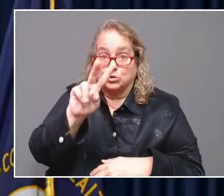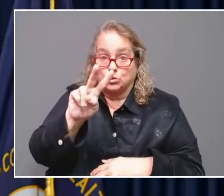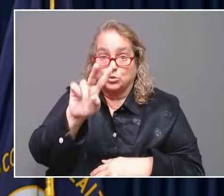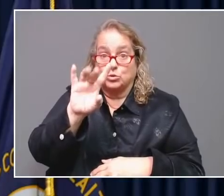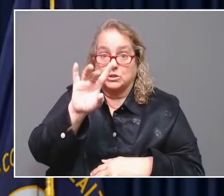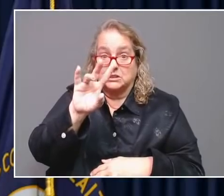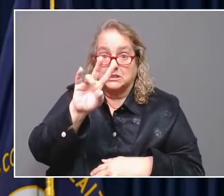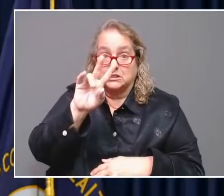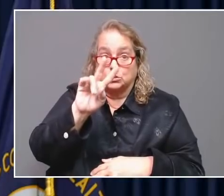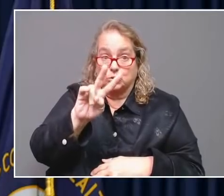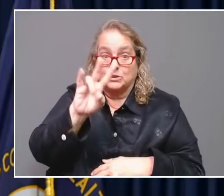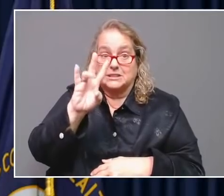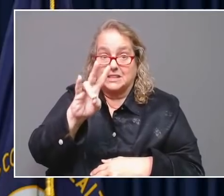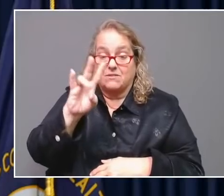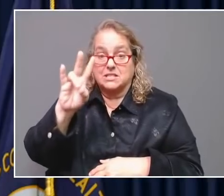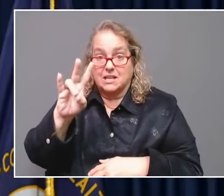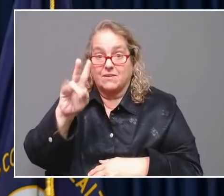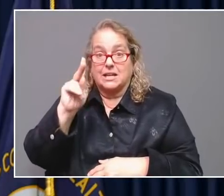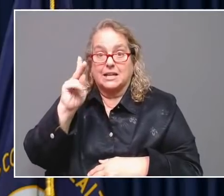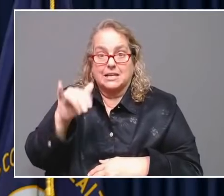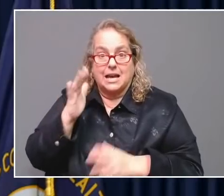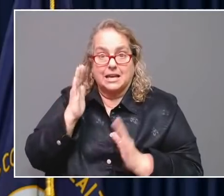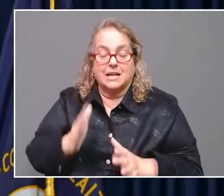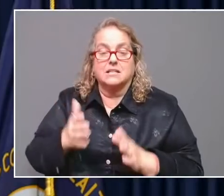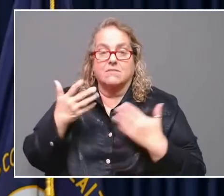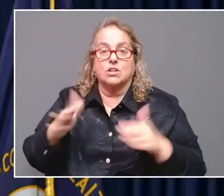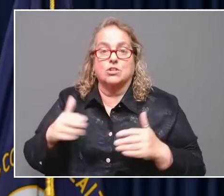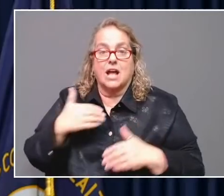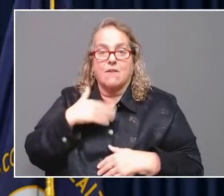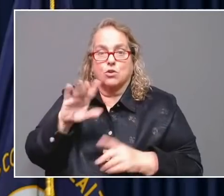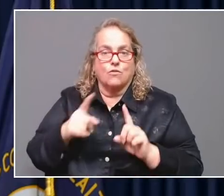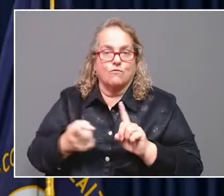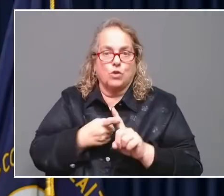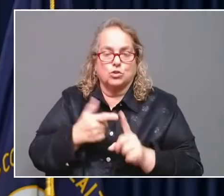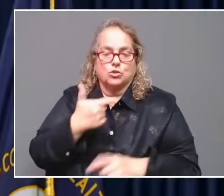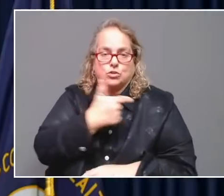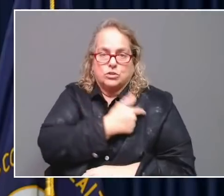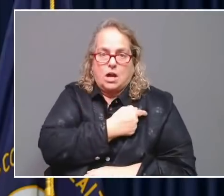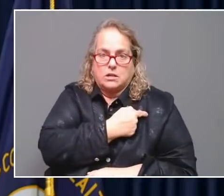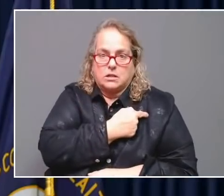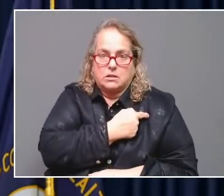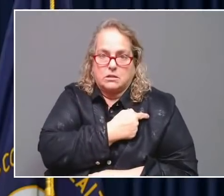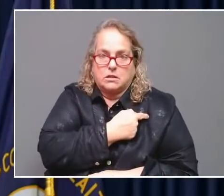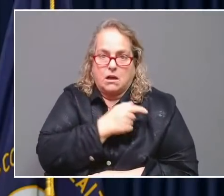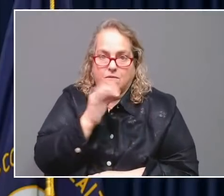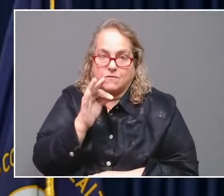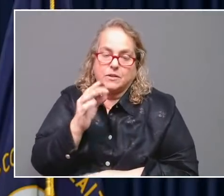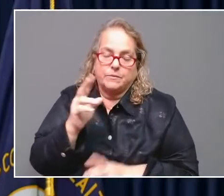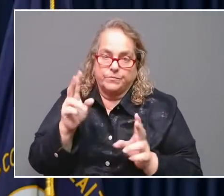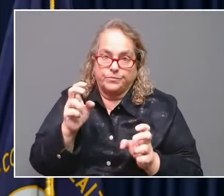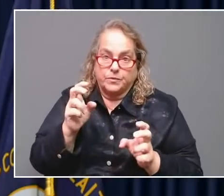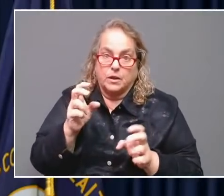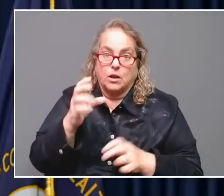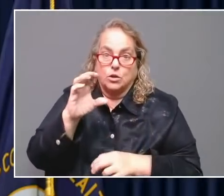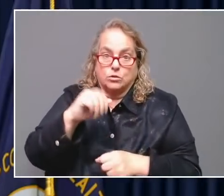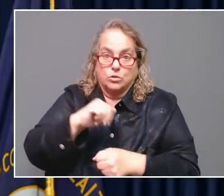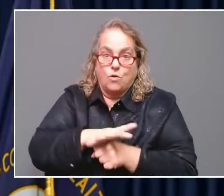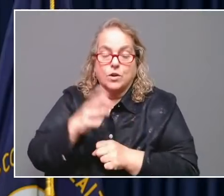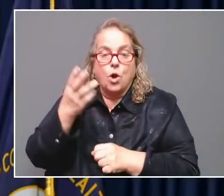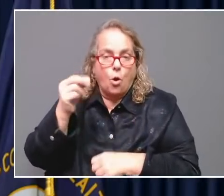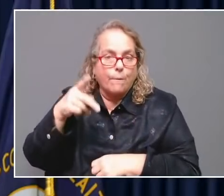2,682,277 Kentuckians have had at least their first shot of hope. Fully vaccinated